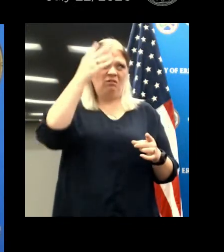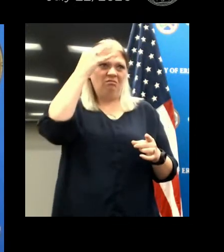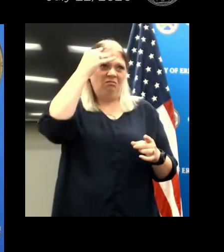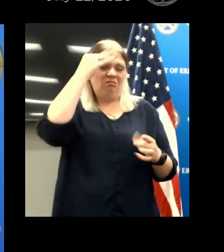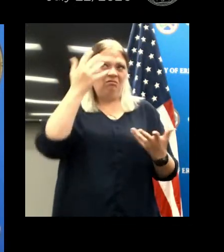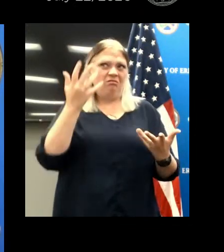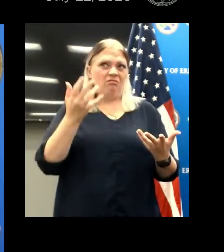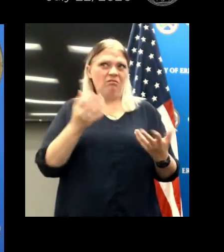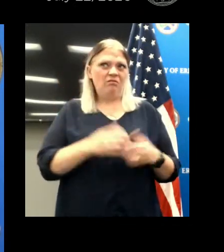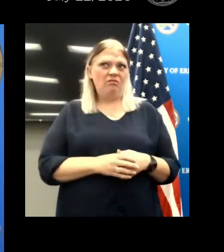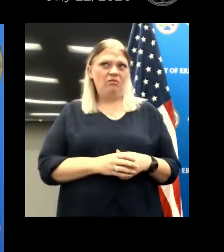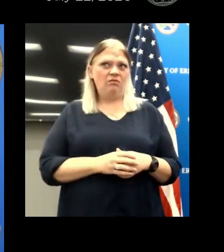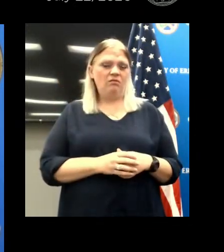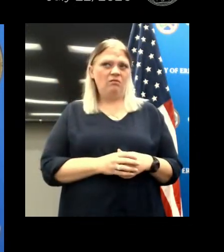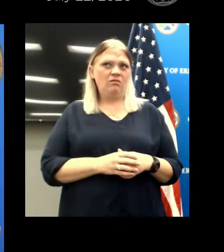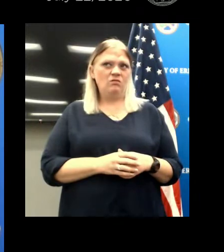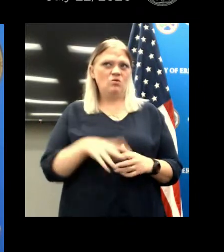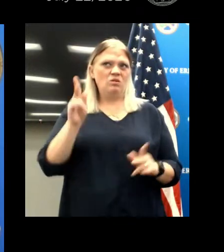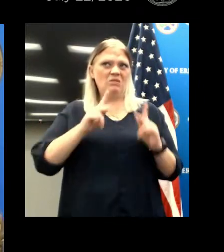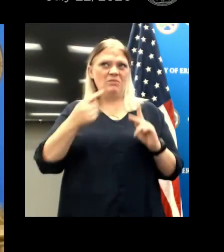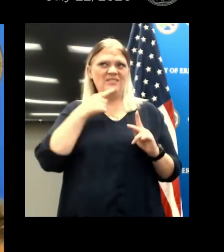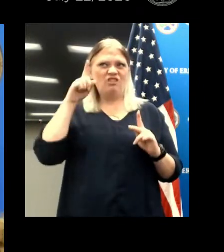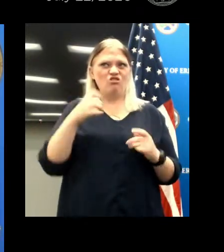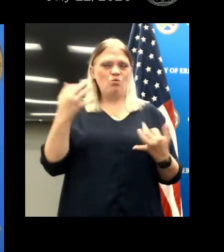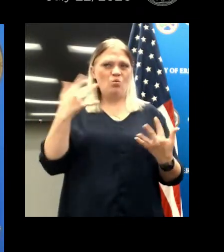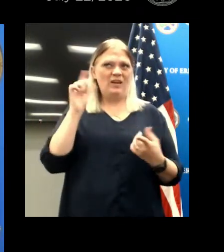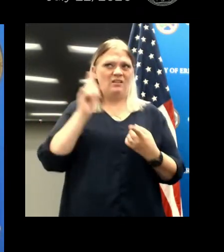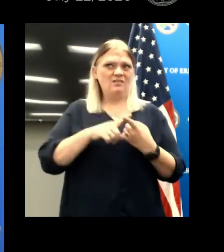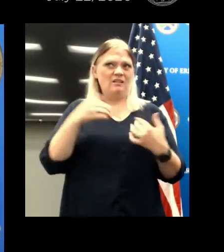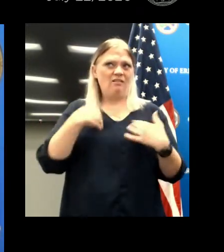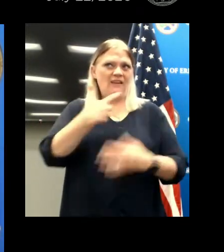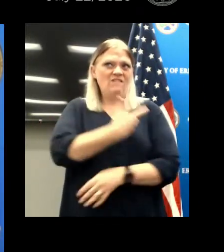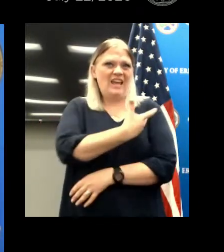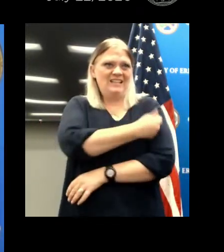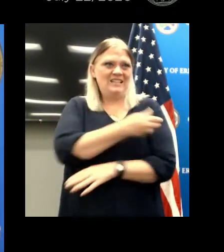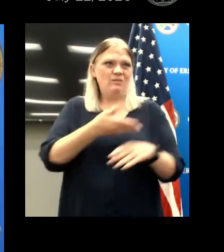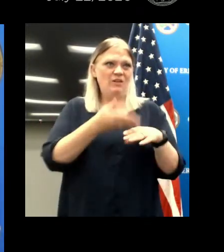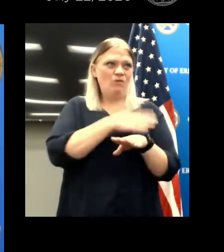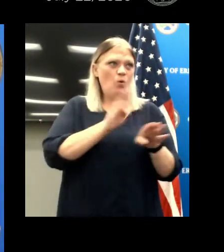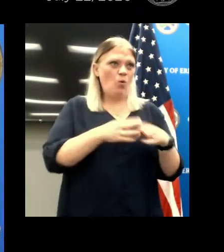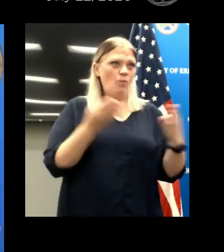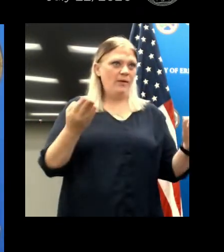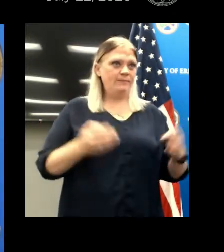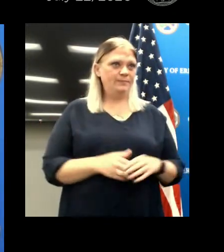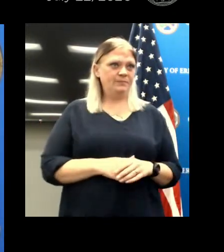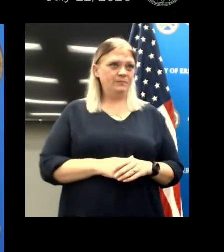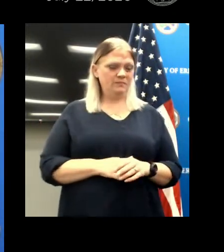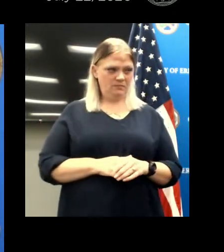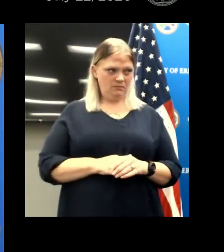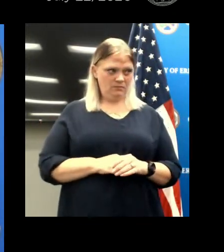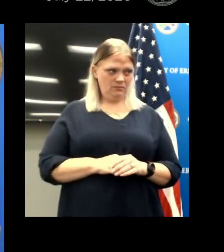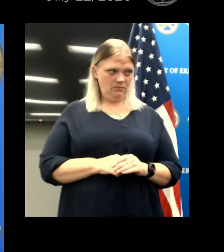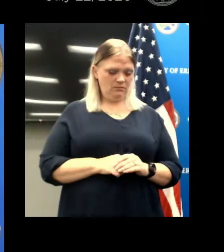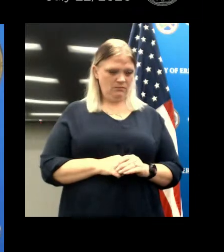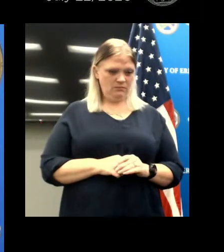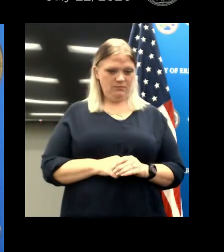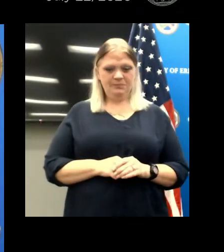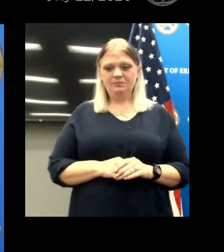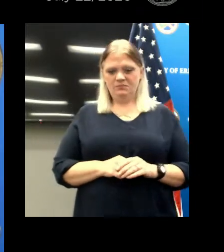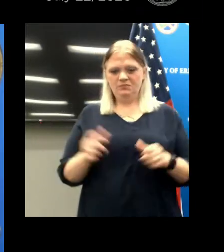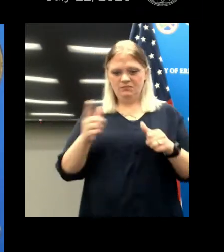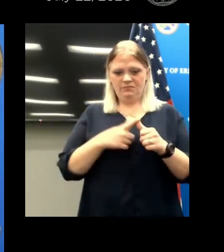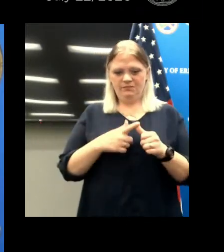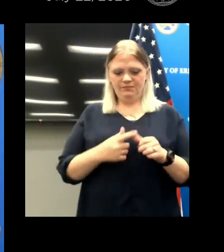not, to the people that say we should wait until we have a vaccine before we open everything up? Well, first off, let me